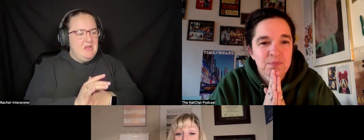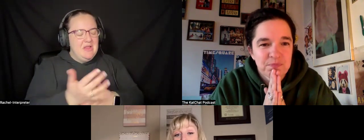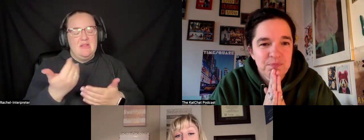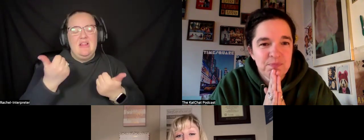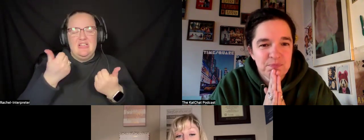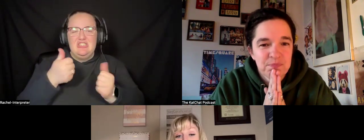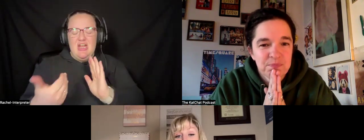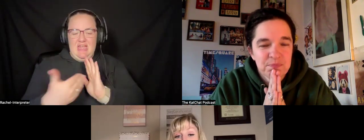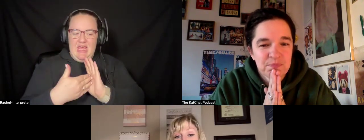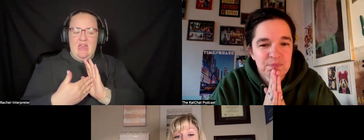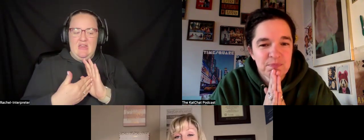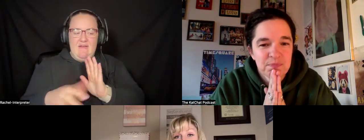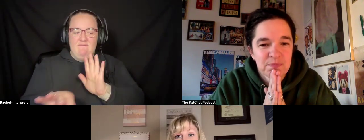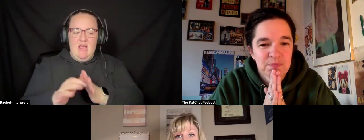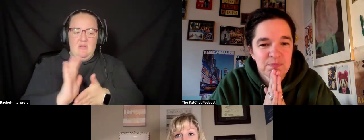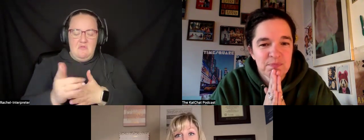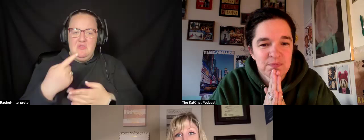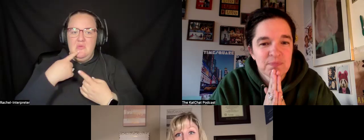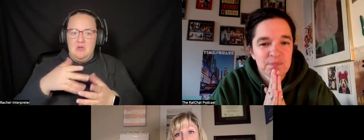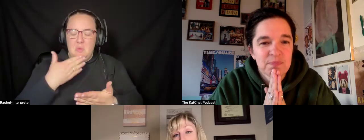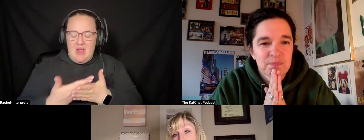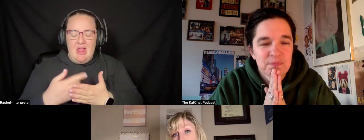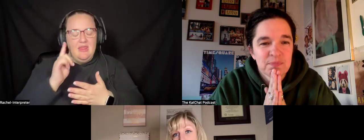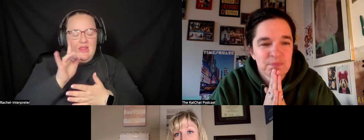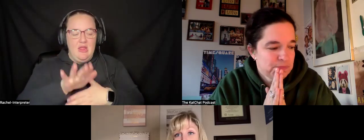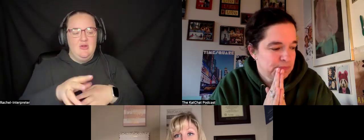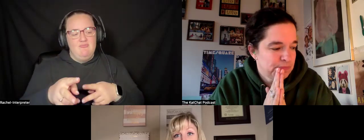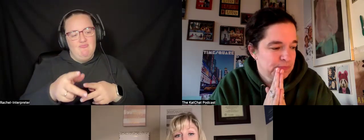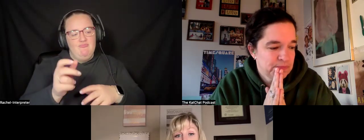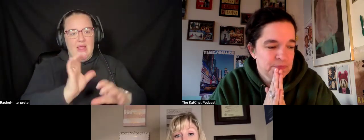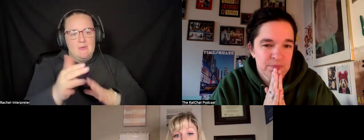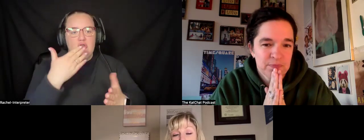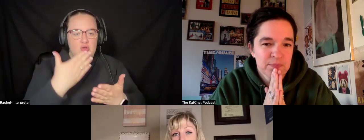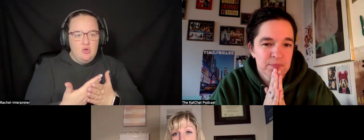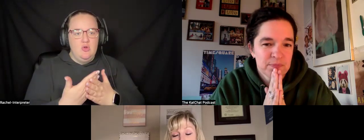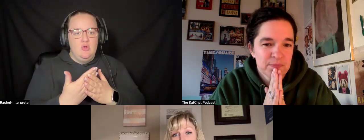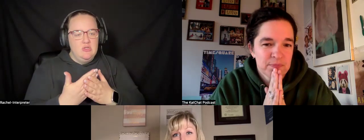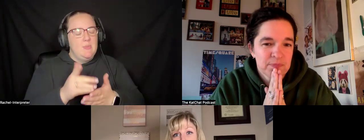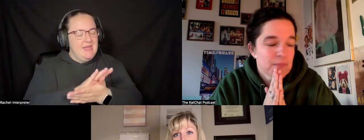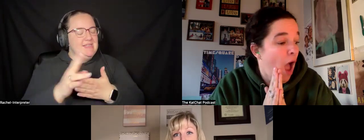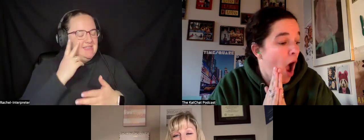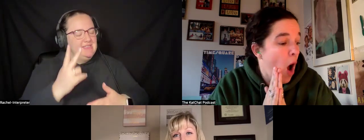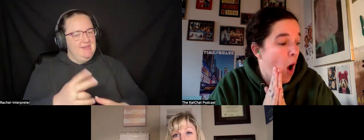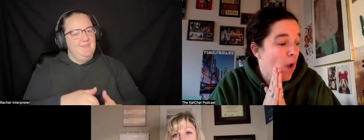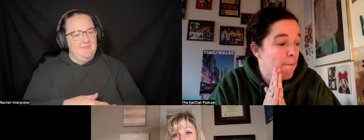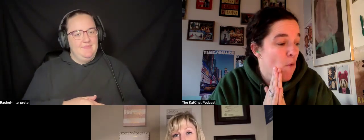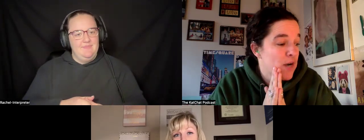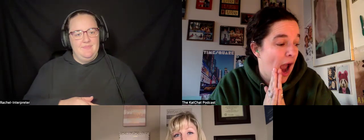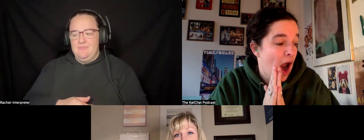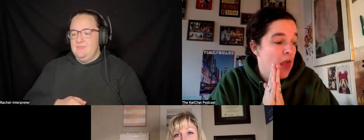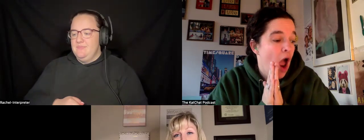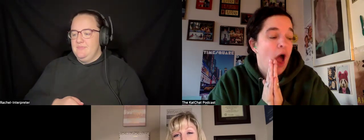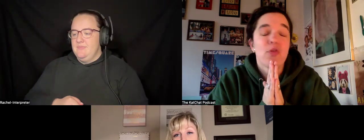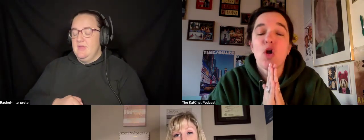works. I think they have a really cool dynamic, so it'd be nice to see them in a different one. Okay,